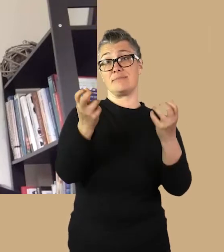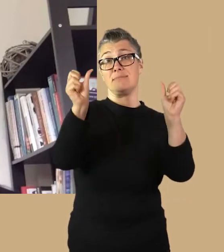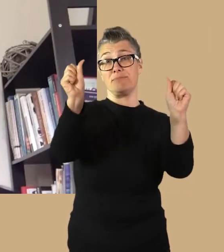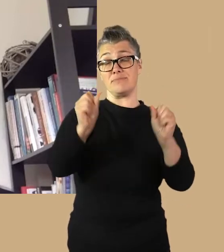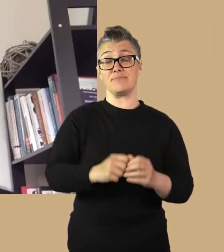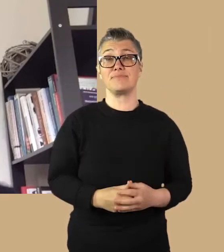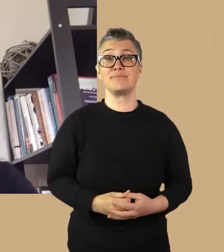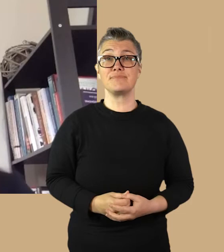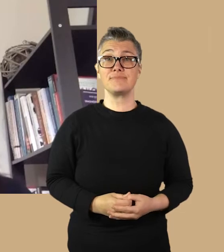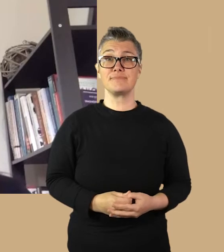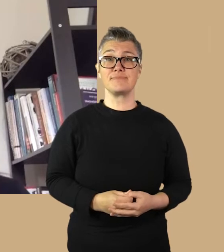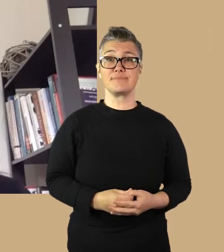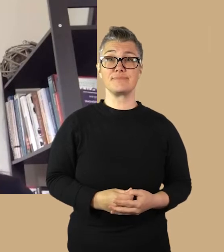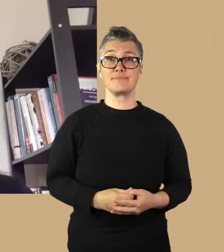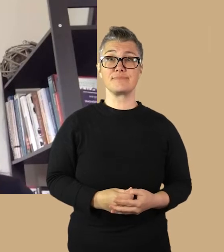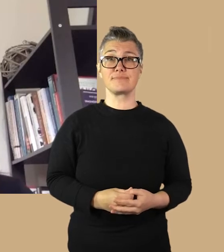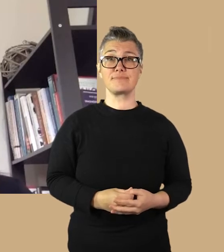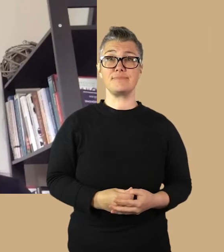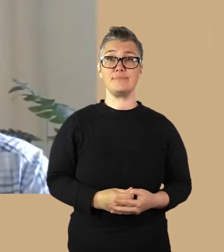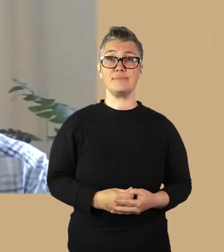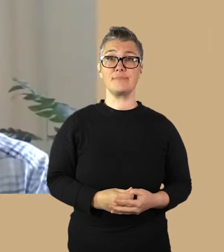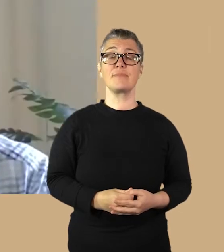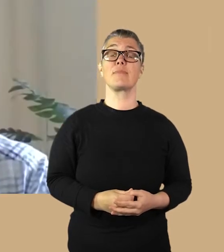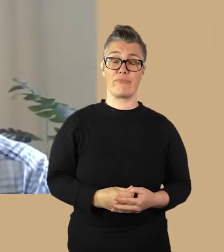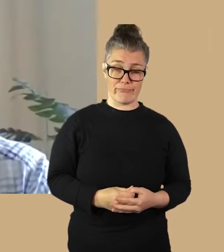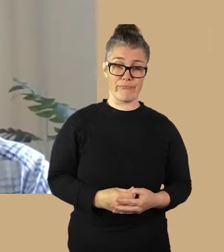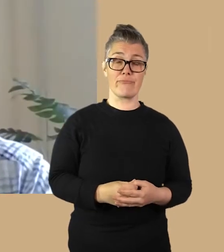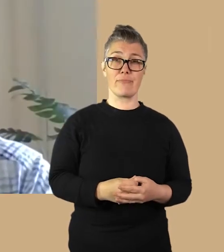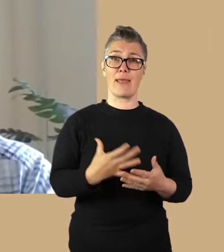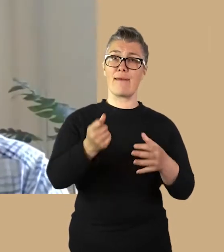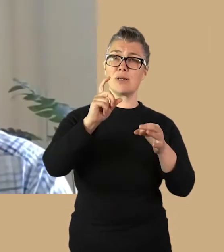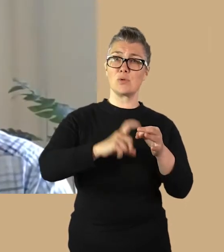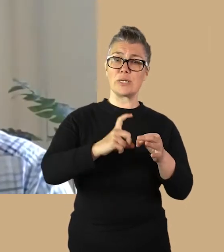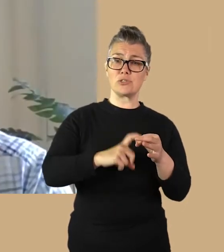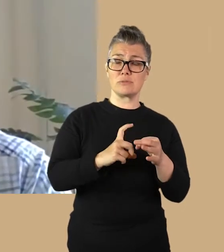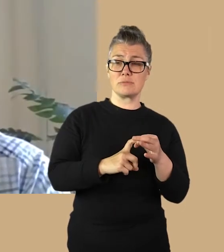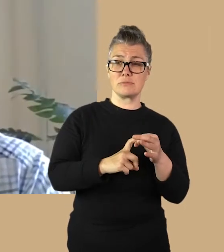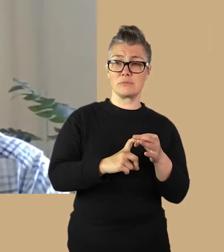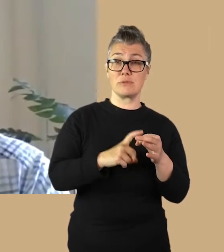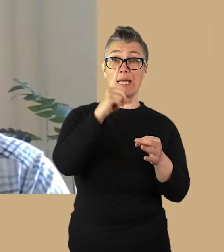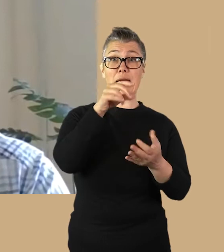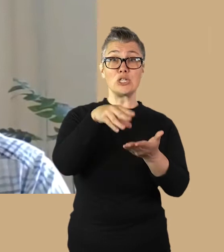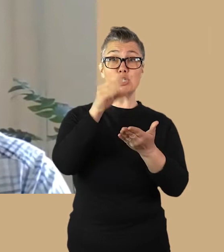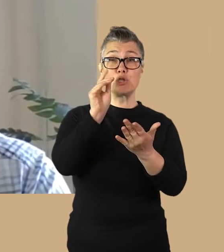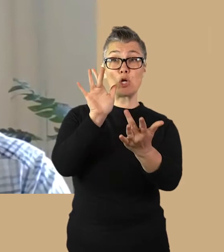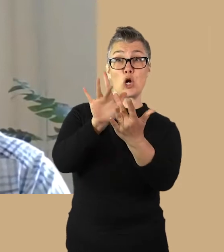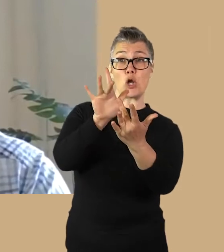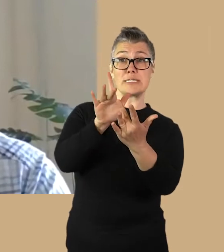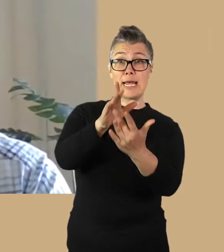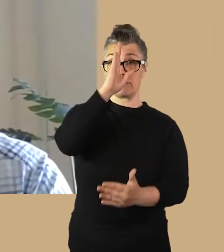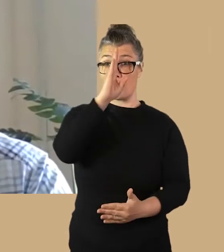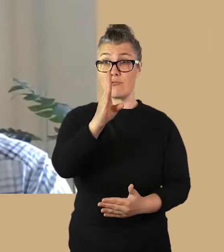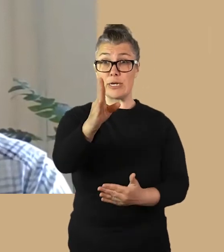yield results in that area. Hitika, there is a question Can students contact you